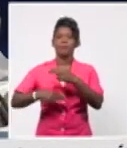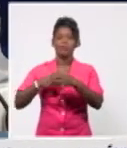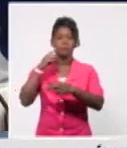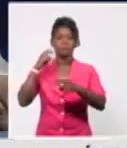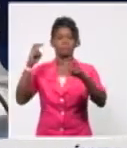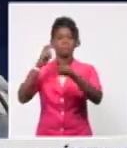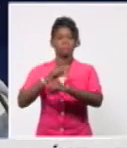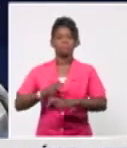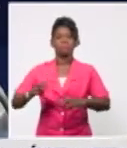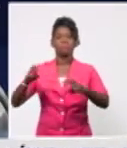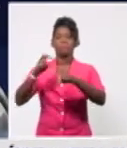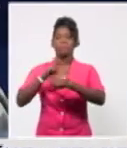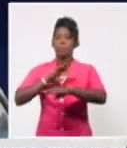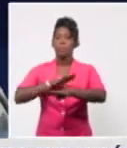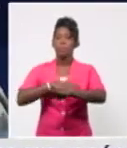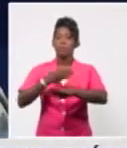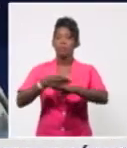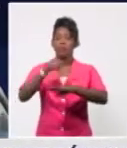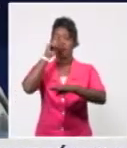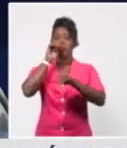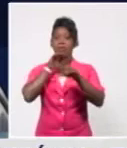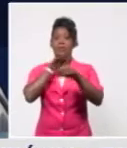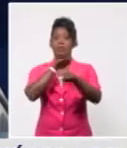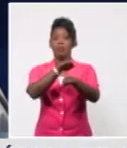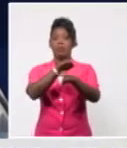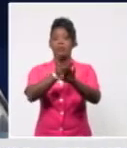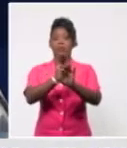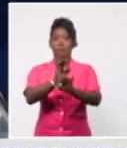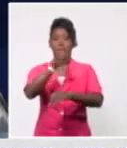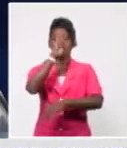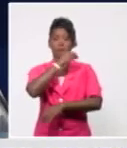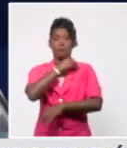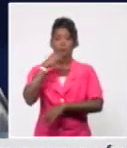our condolences to her family and friends.